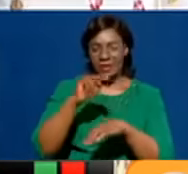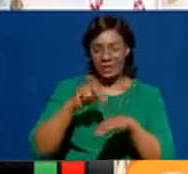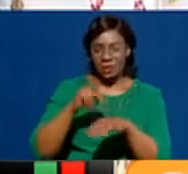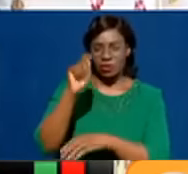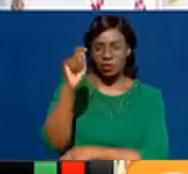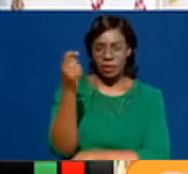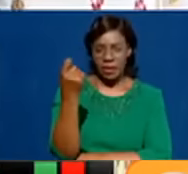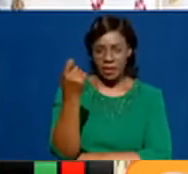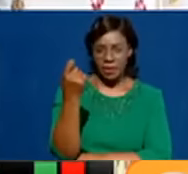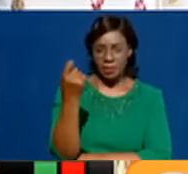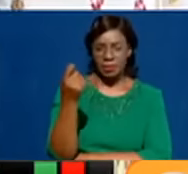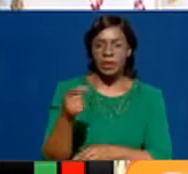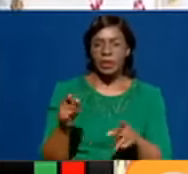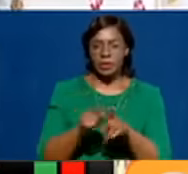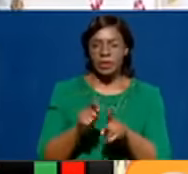of the republic